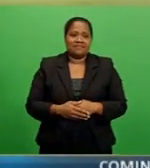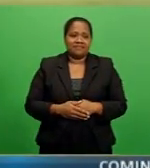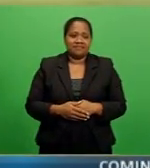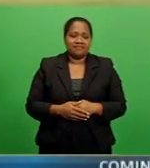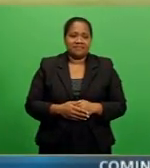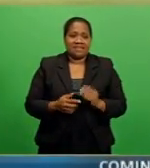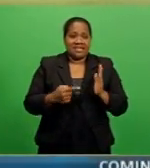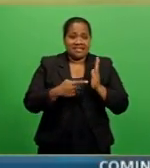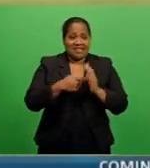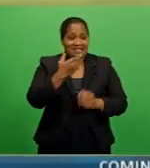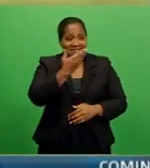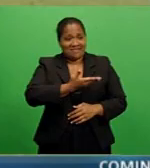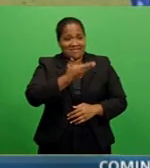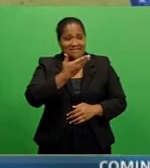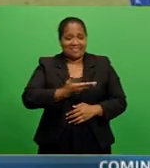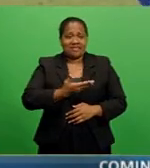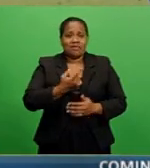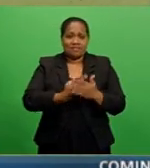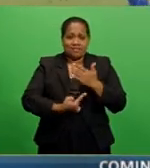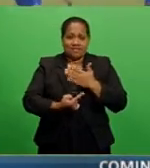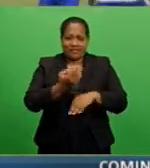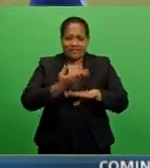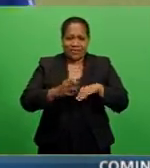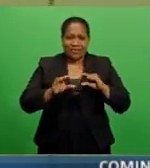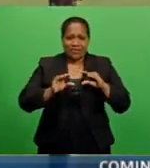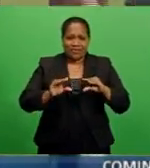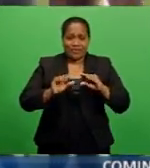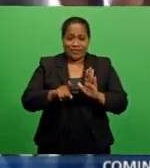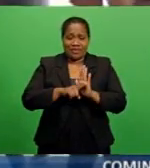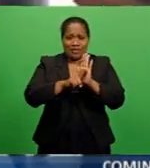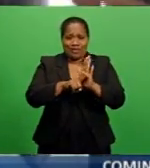Tangi Wonolangi strikes deal with Lautoka.